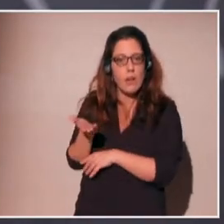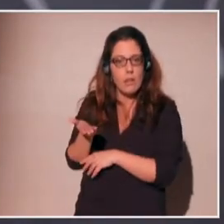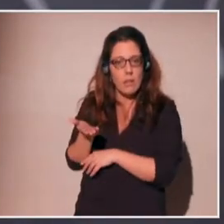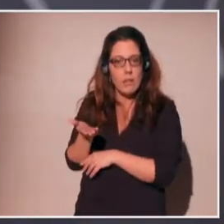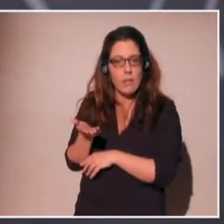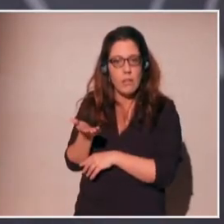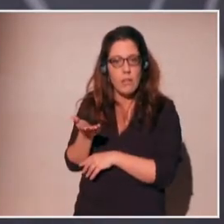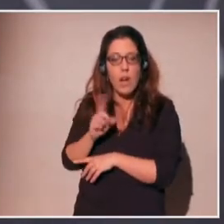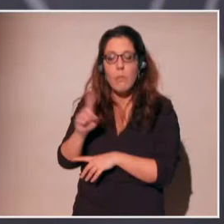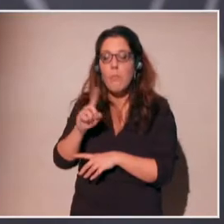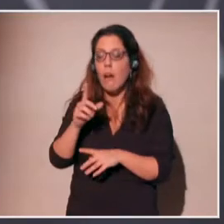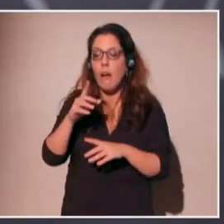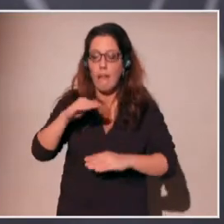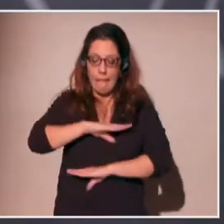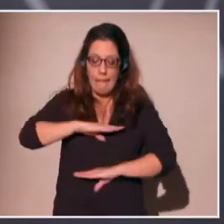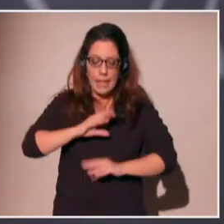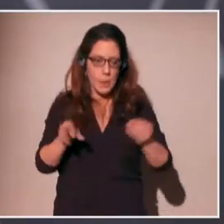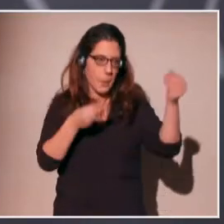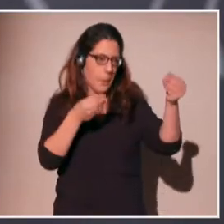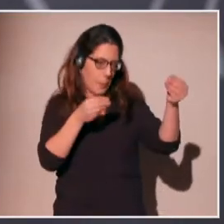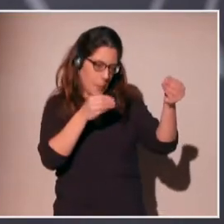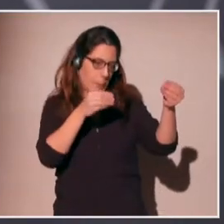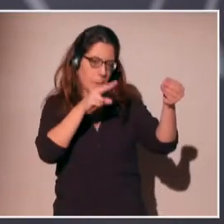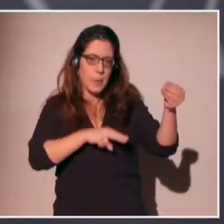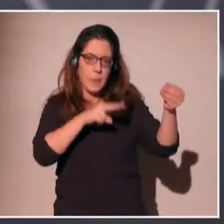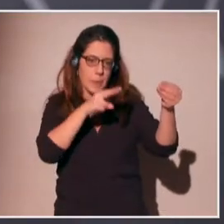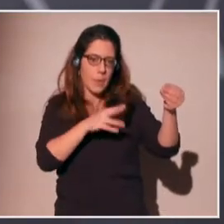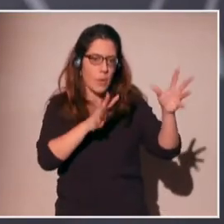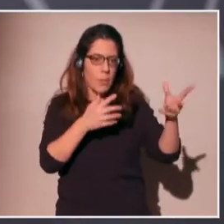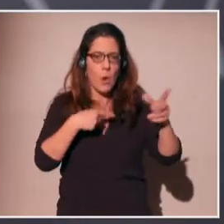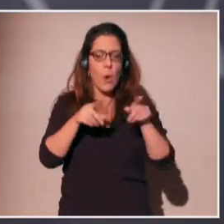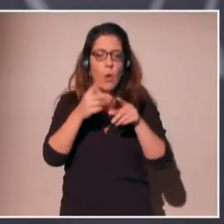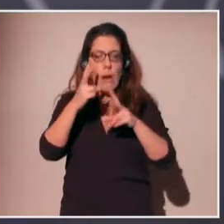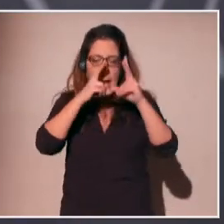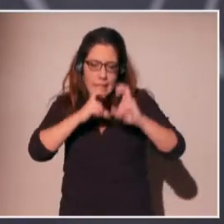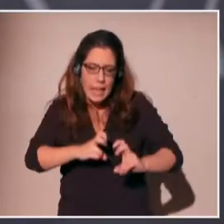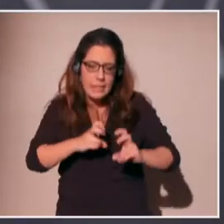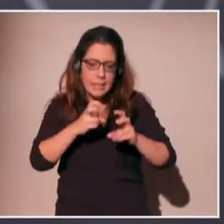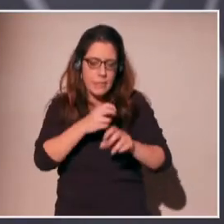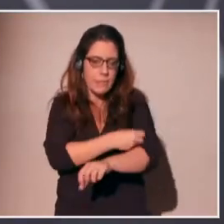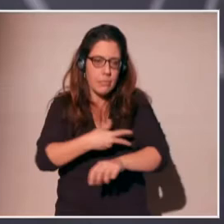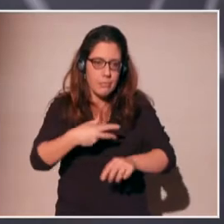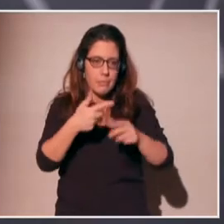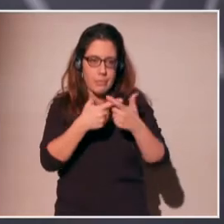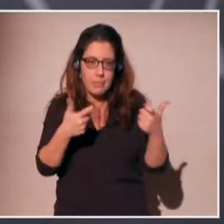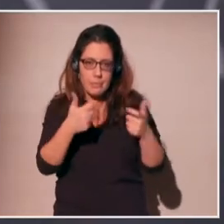interaction in healthcare delivery process. For example, surgeons operating on